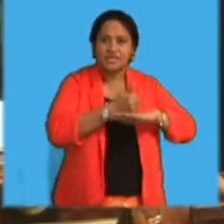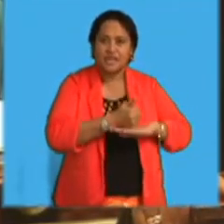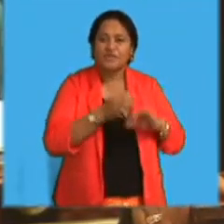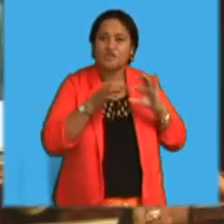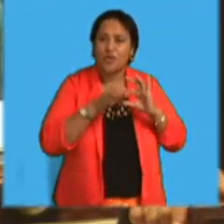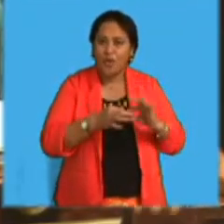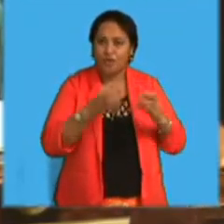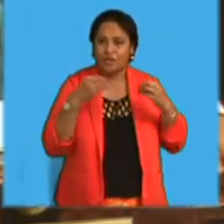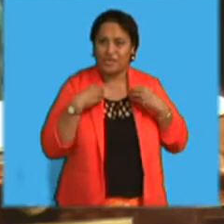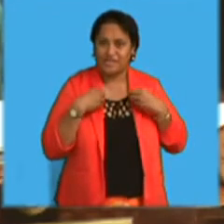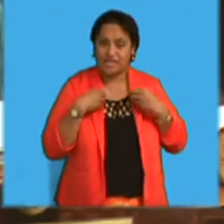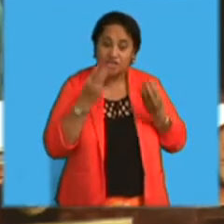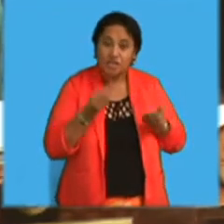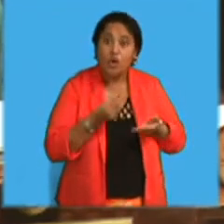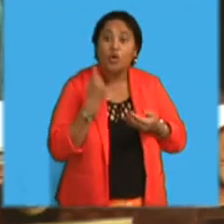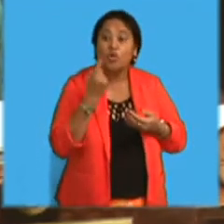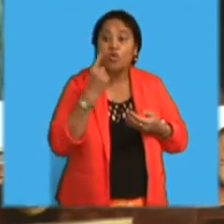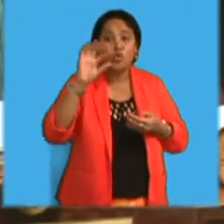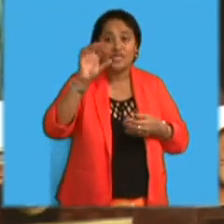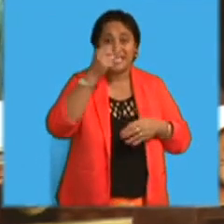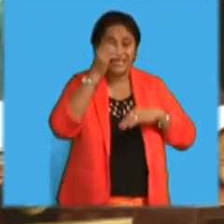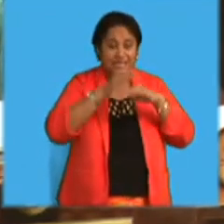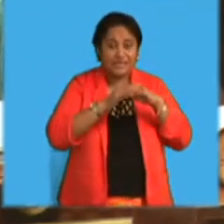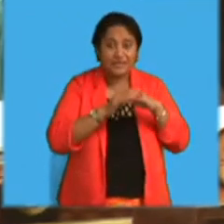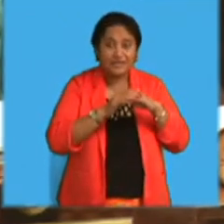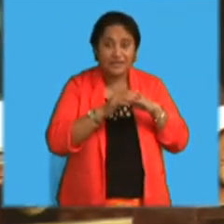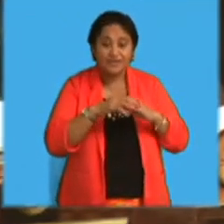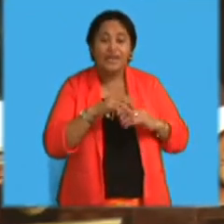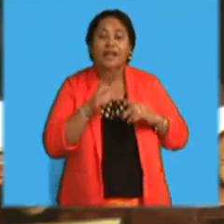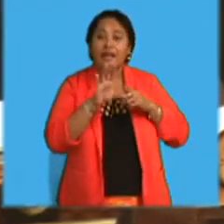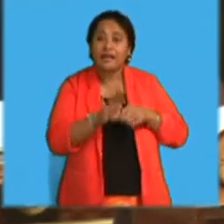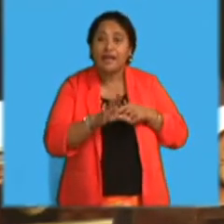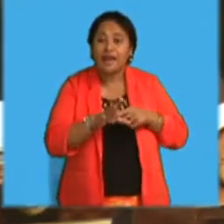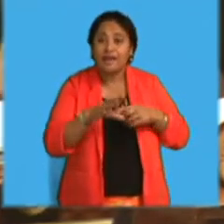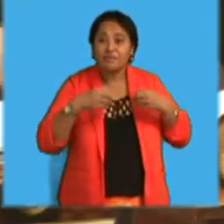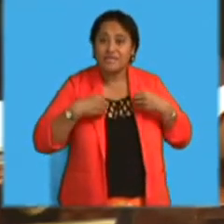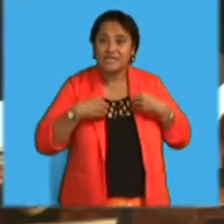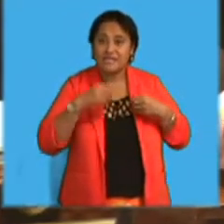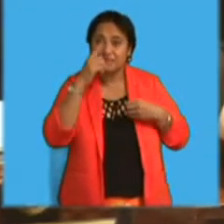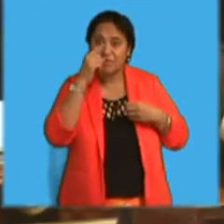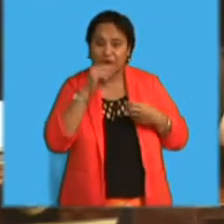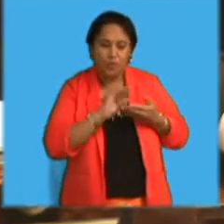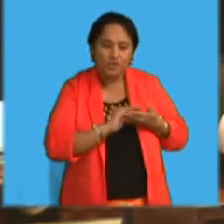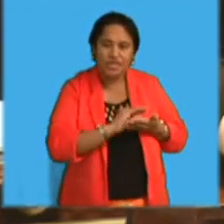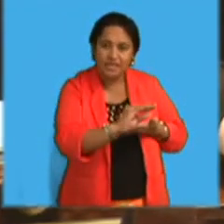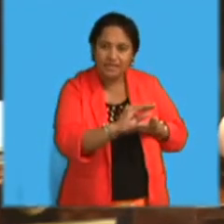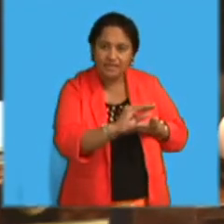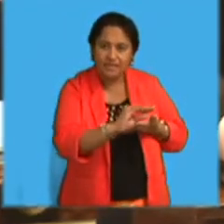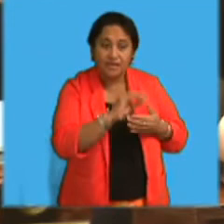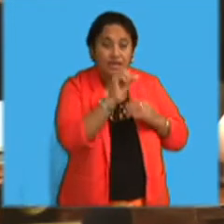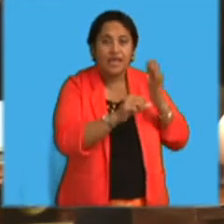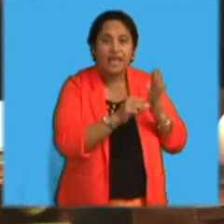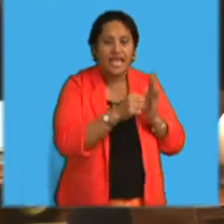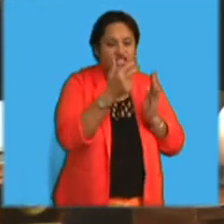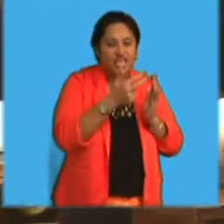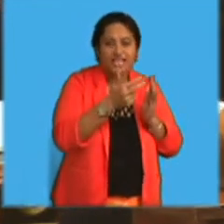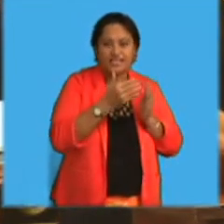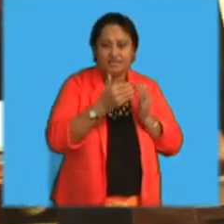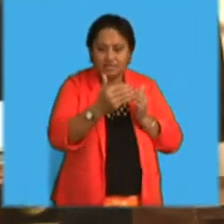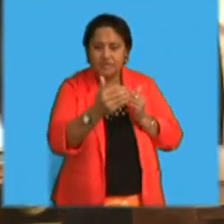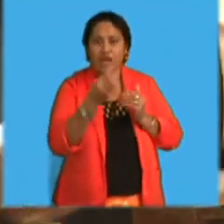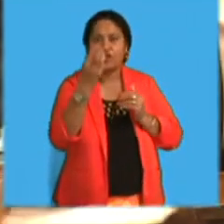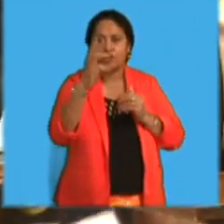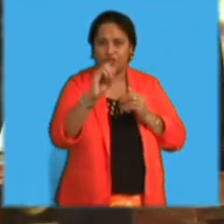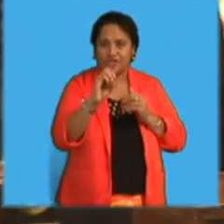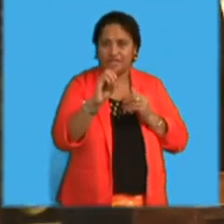$20,000 will be given to successful young budding Fijian entrepreneurs between the ages of 18 and 30 years to develop or expand their innovative